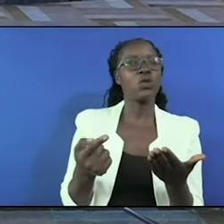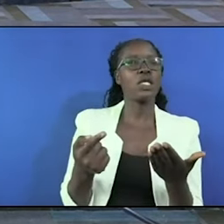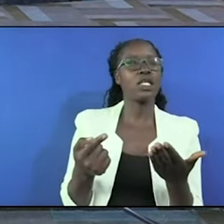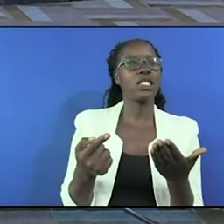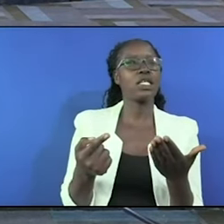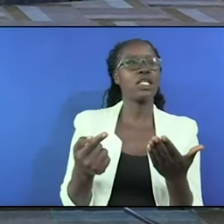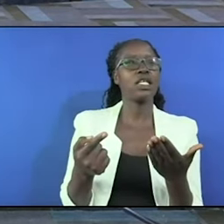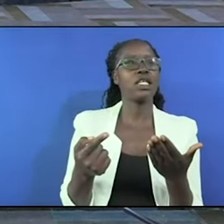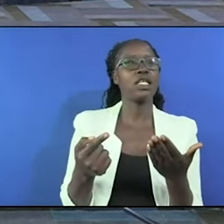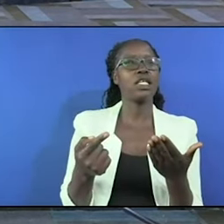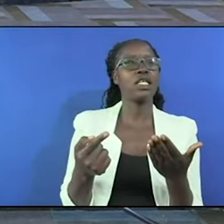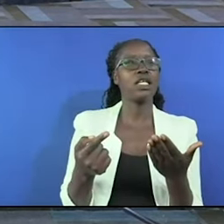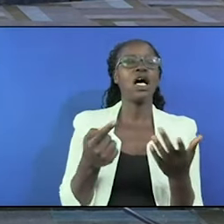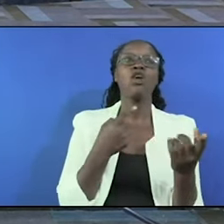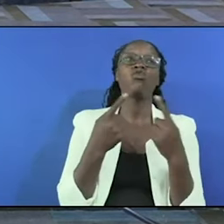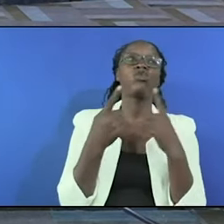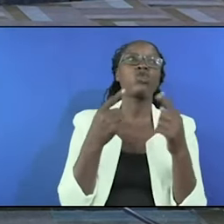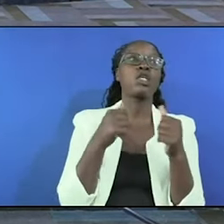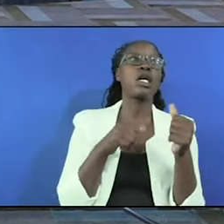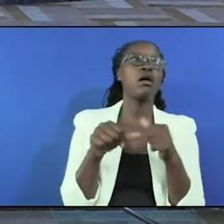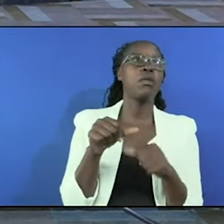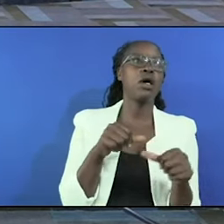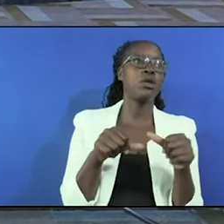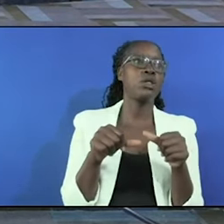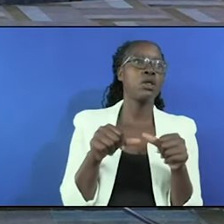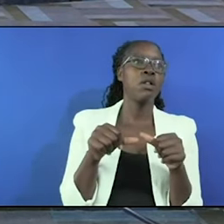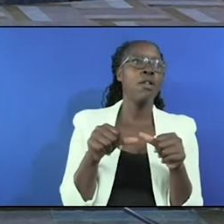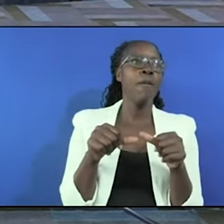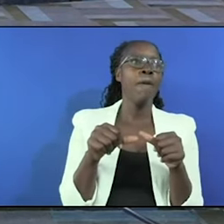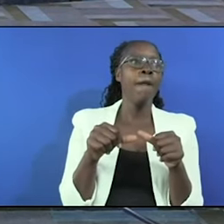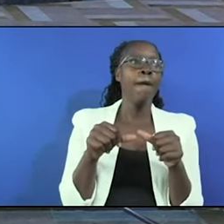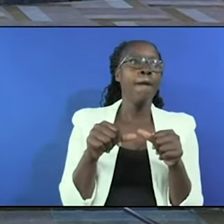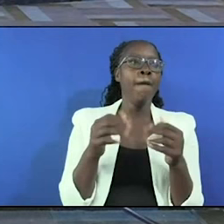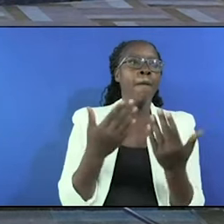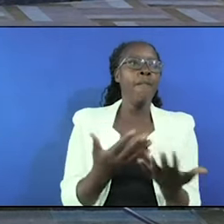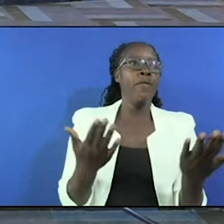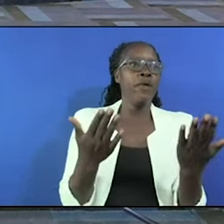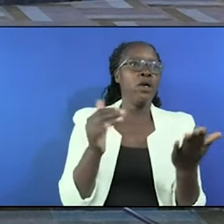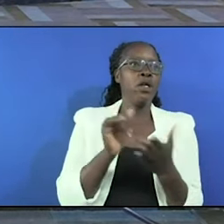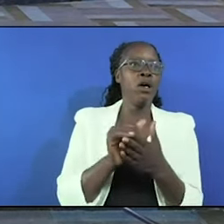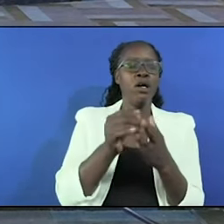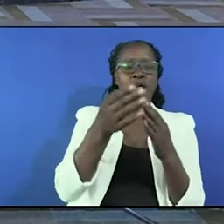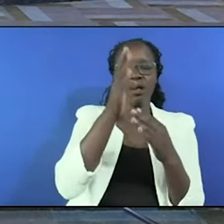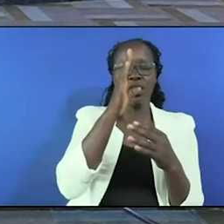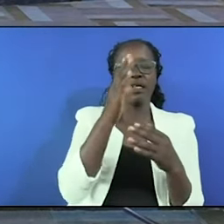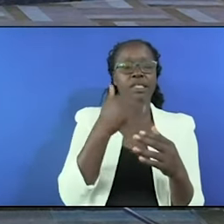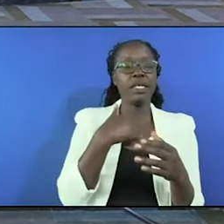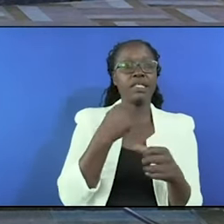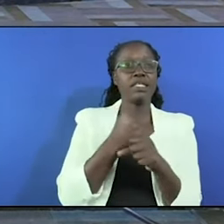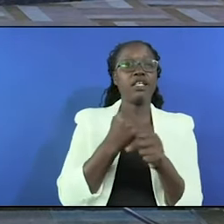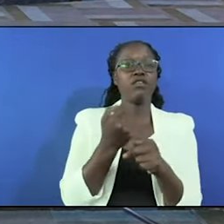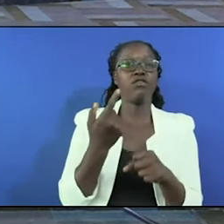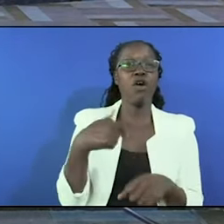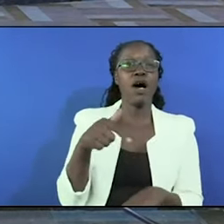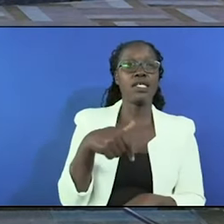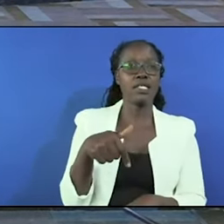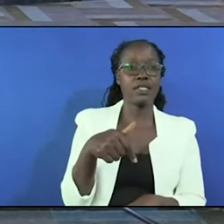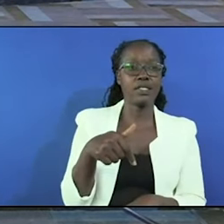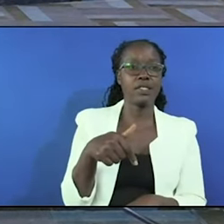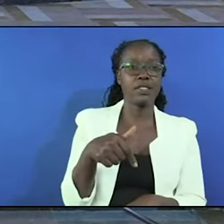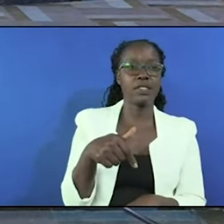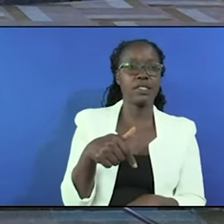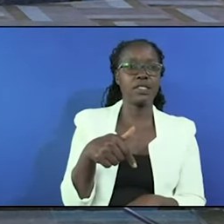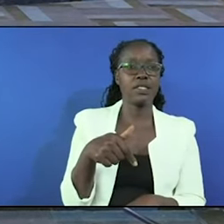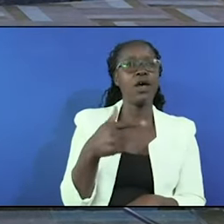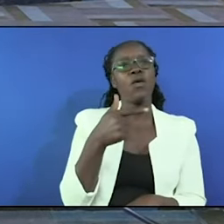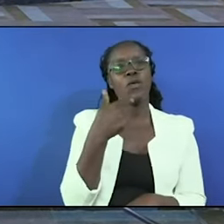been talking about the things that God has done for us. We have